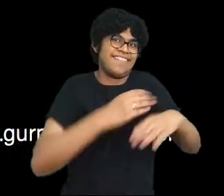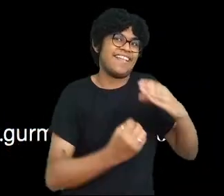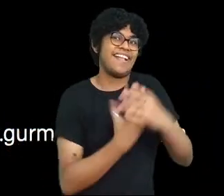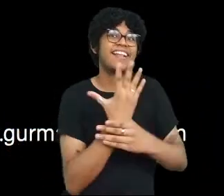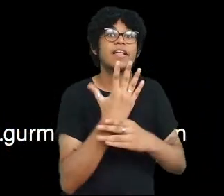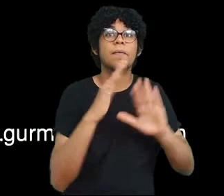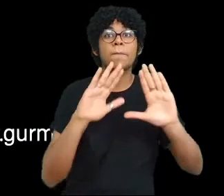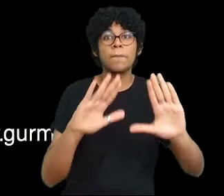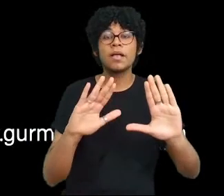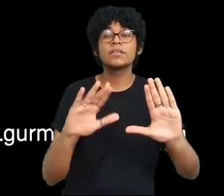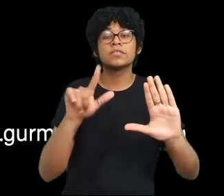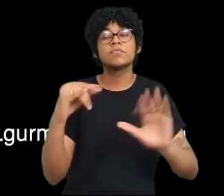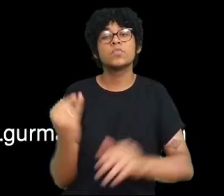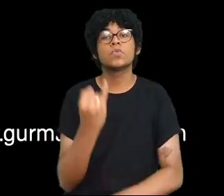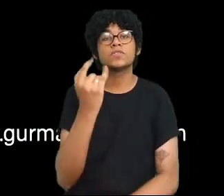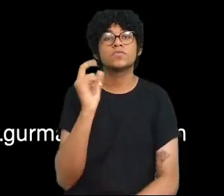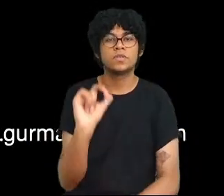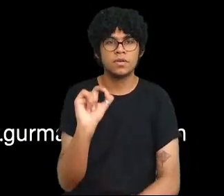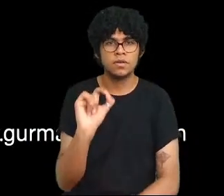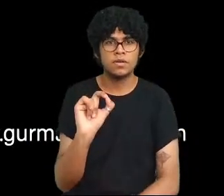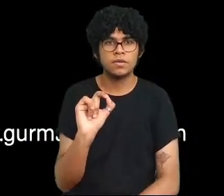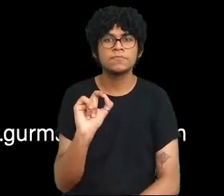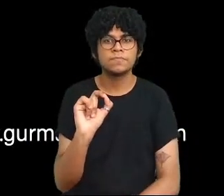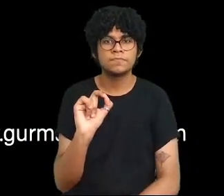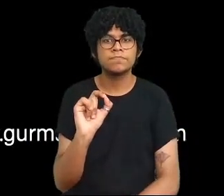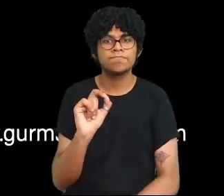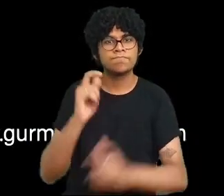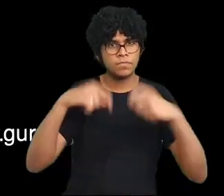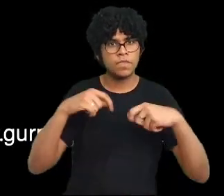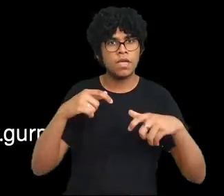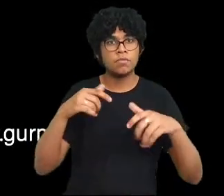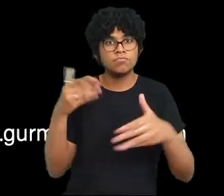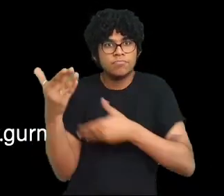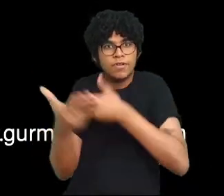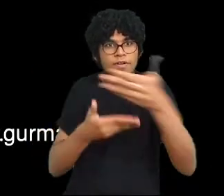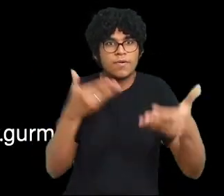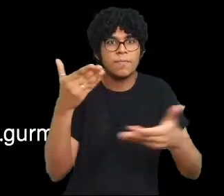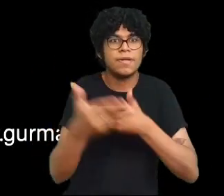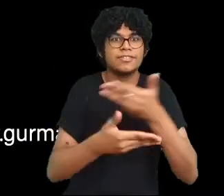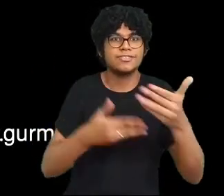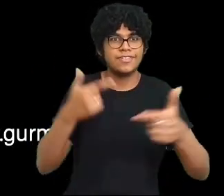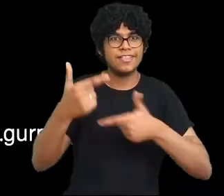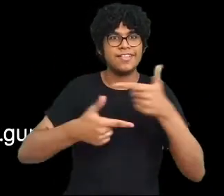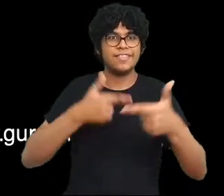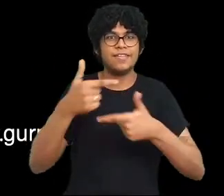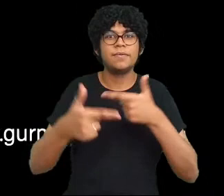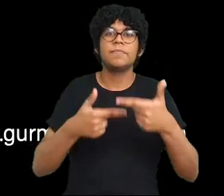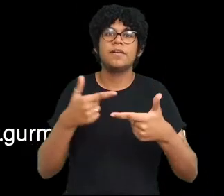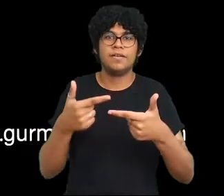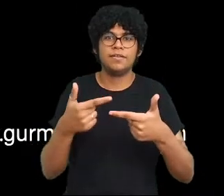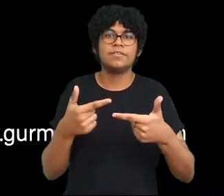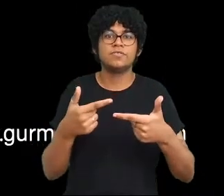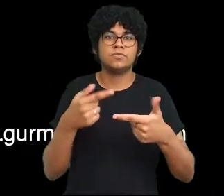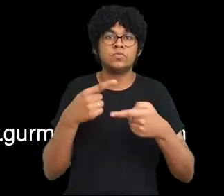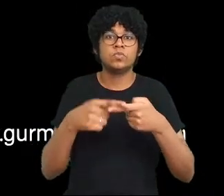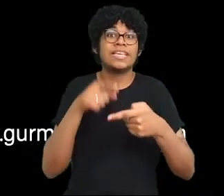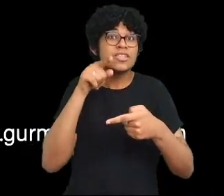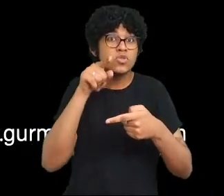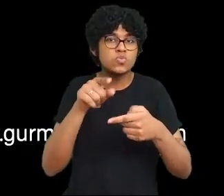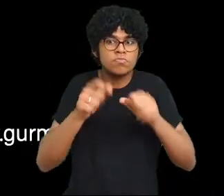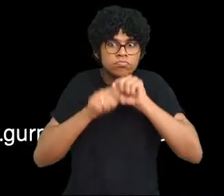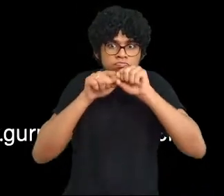we create, because it's only when we put stuff out in the world that the desire to create